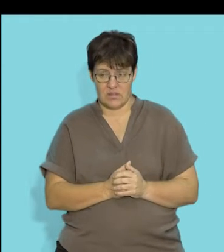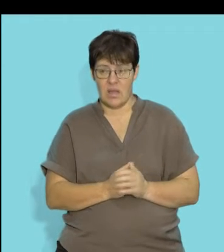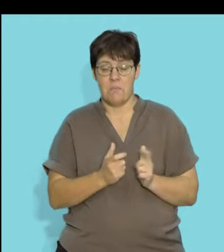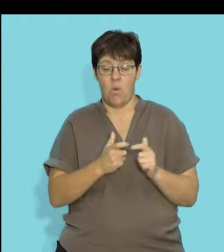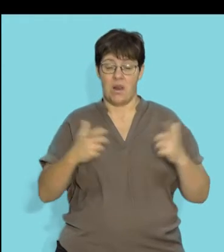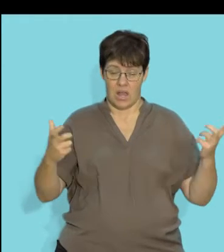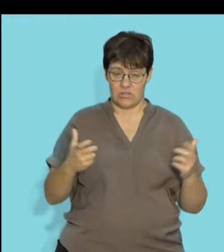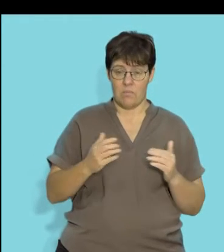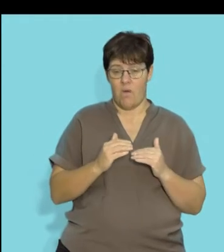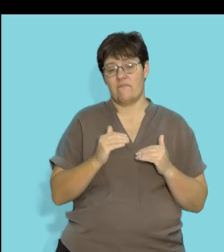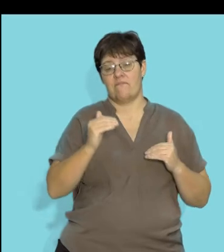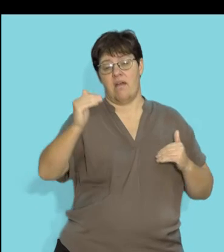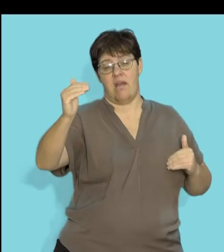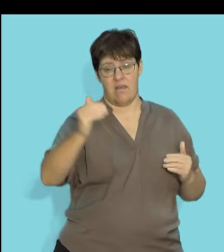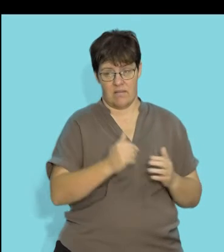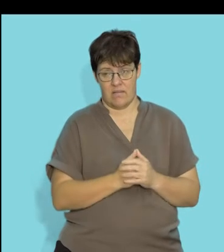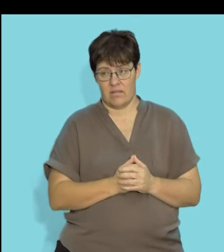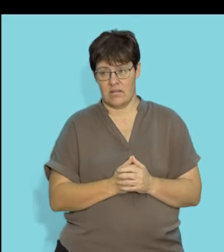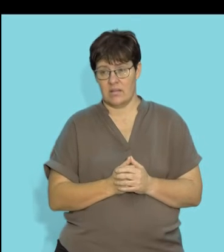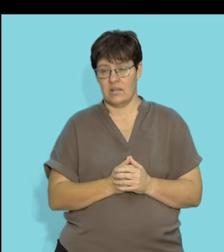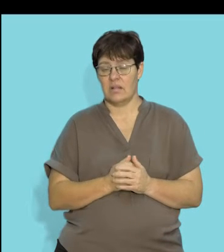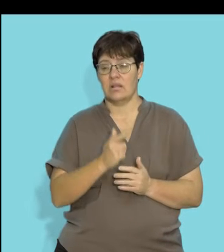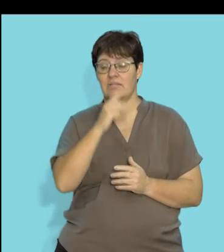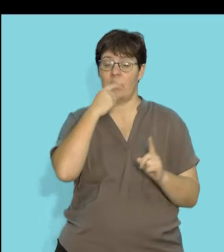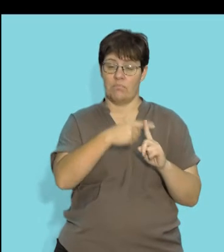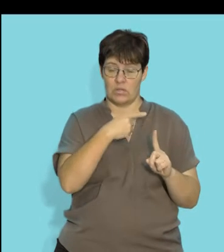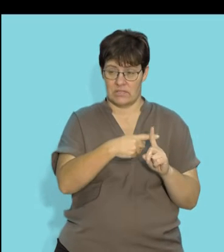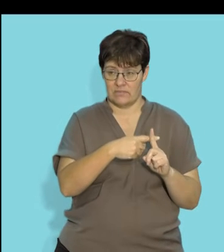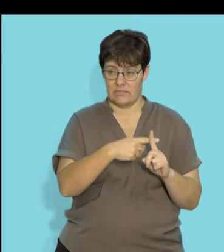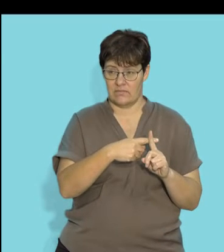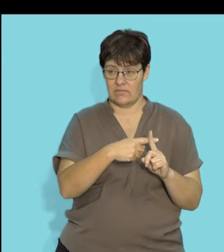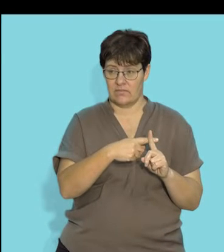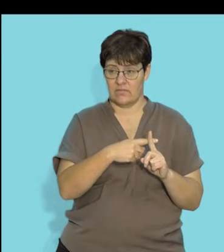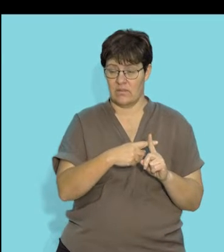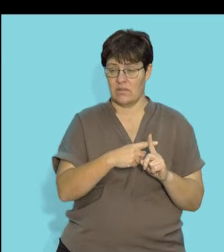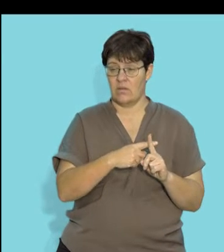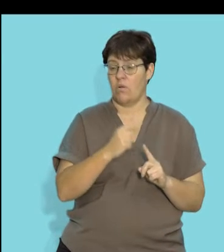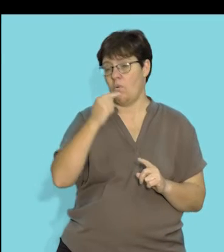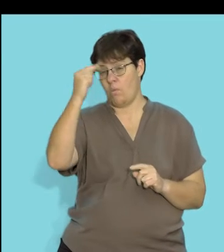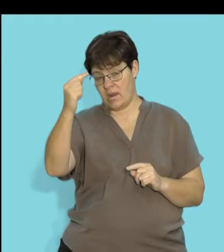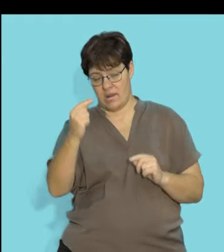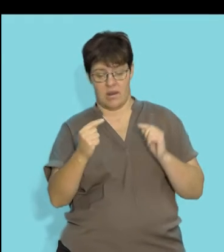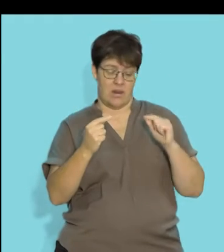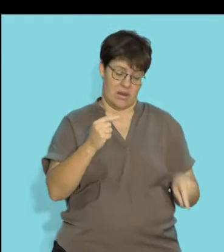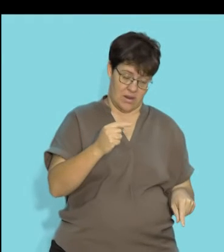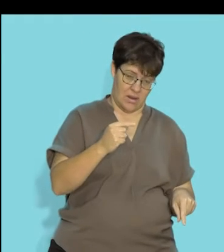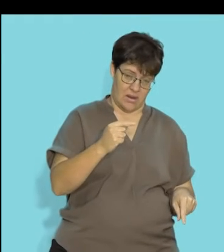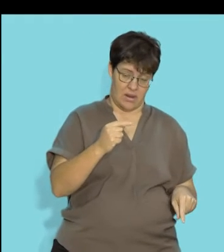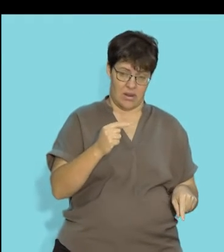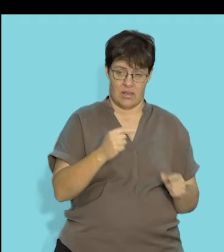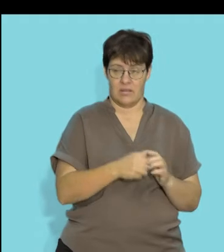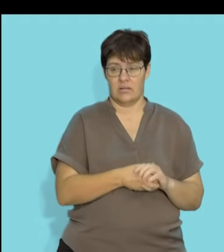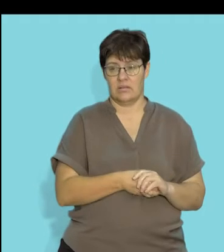stretch. The larger the value, the further the stretch. Now, if it's positive, it's 1 and